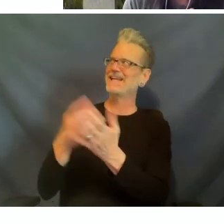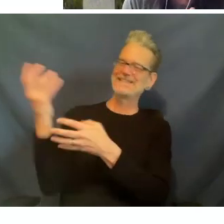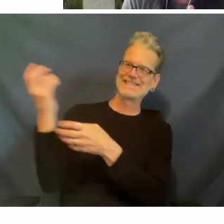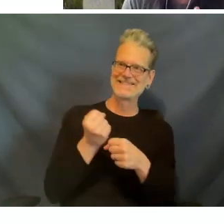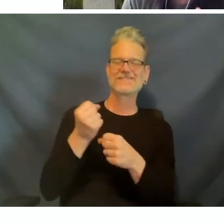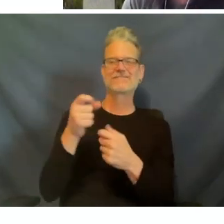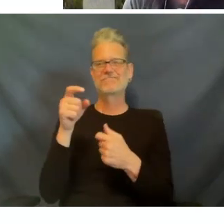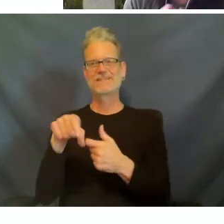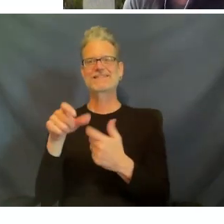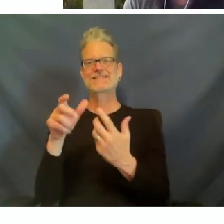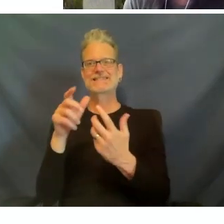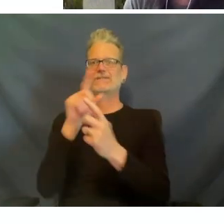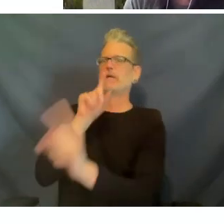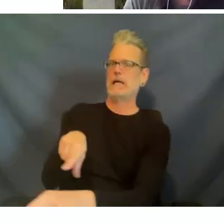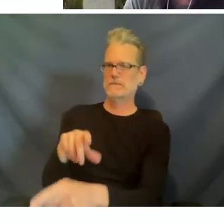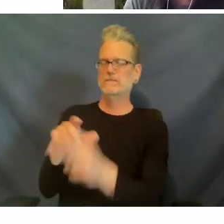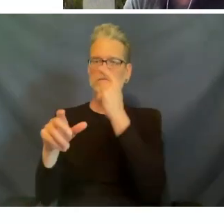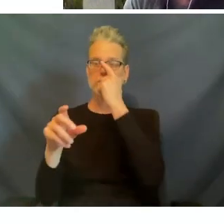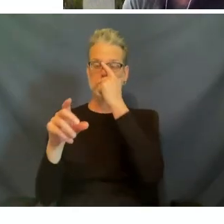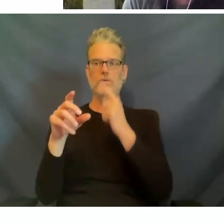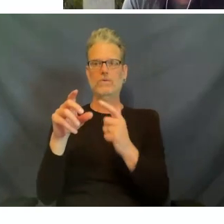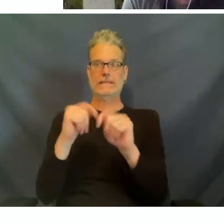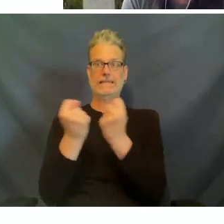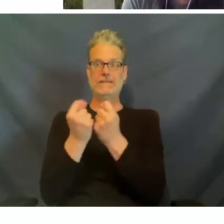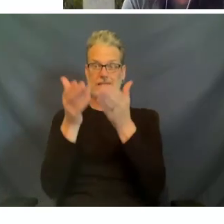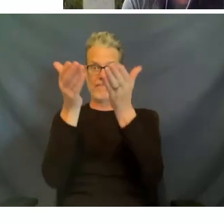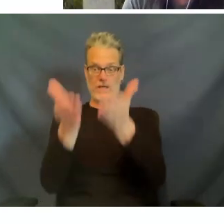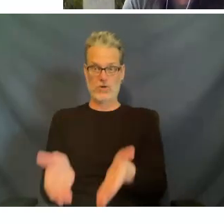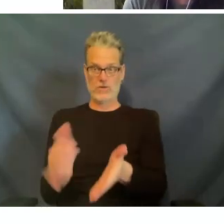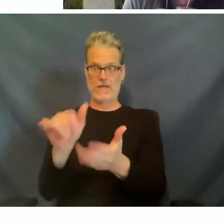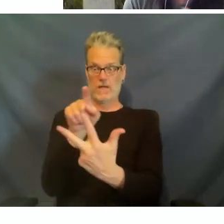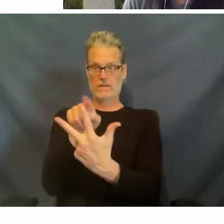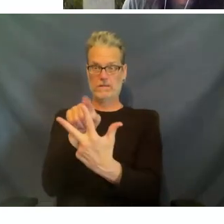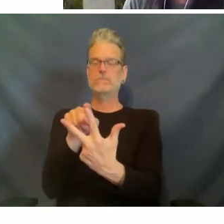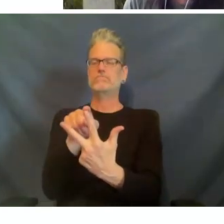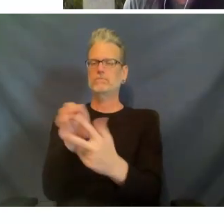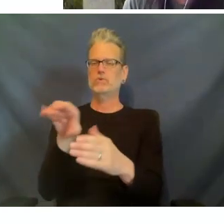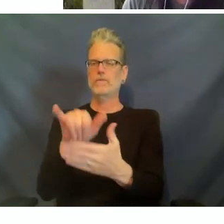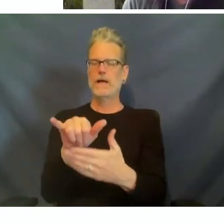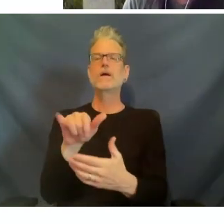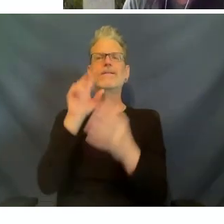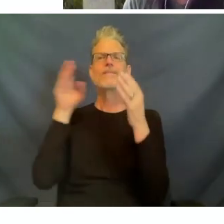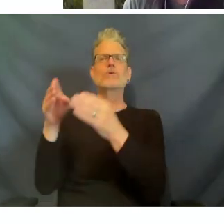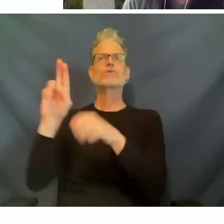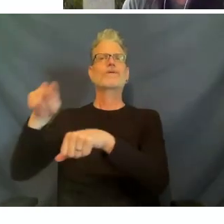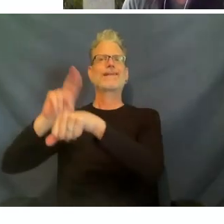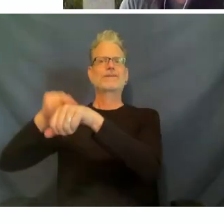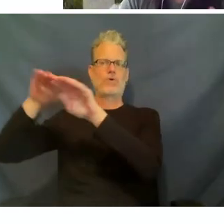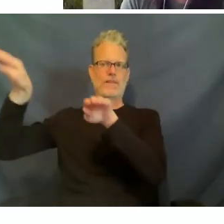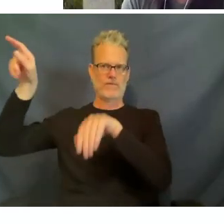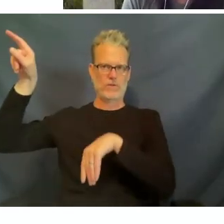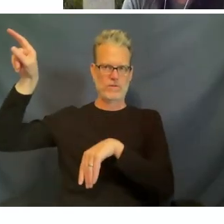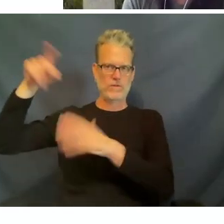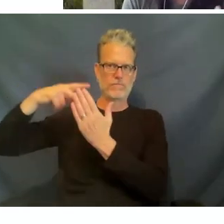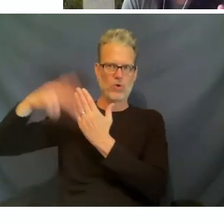to. And so the teams in this hub do that. The teams focus on the national level administration of programs in